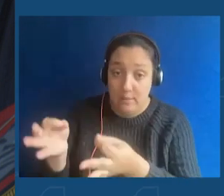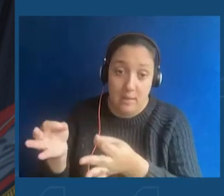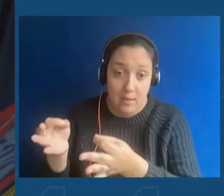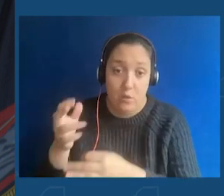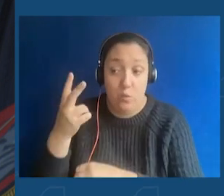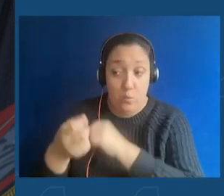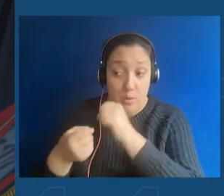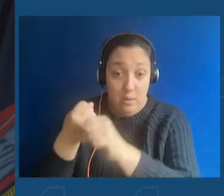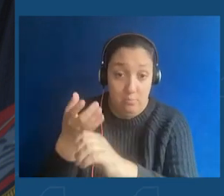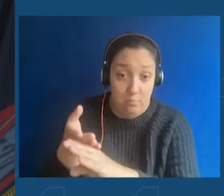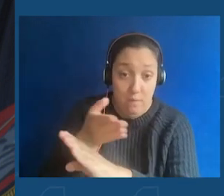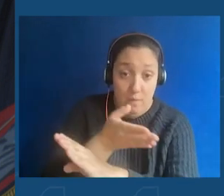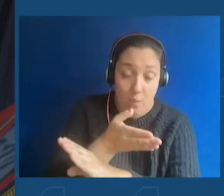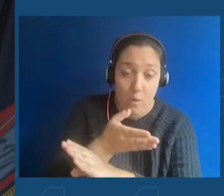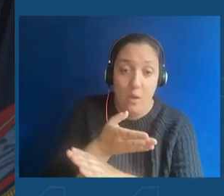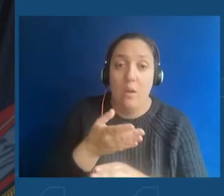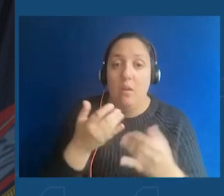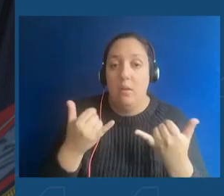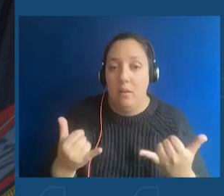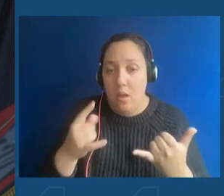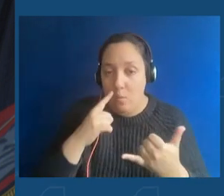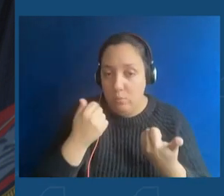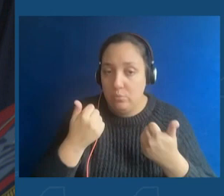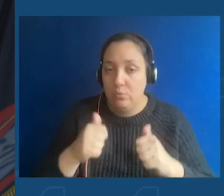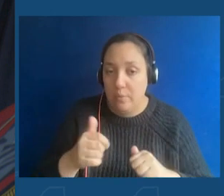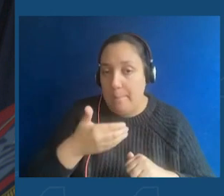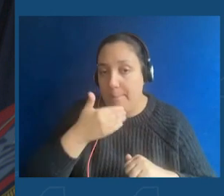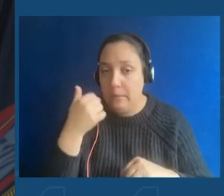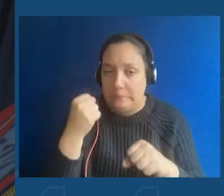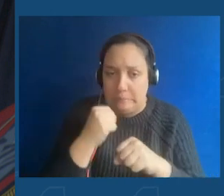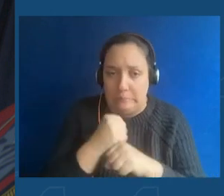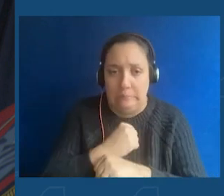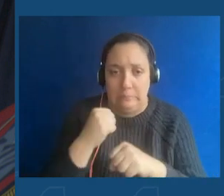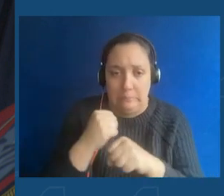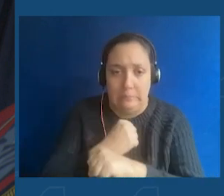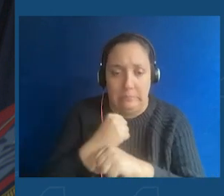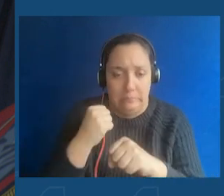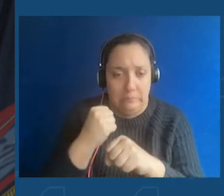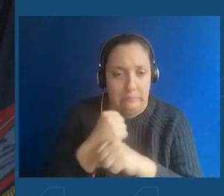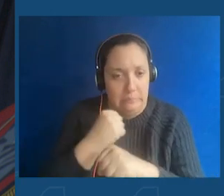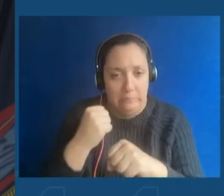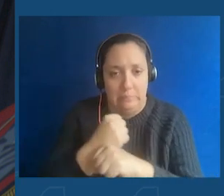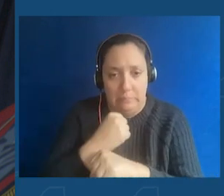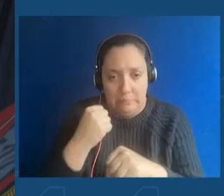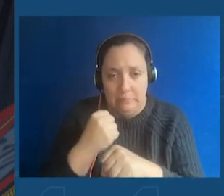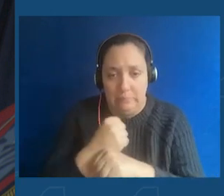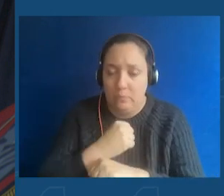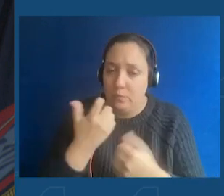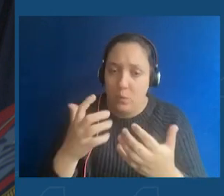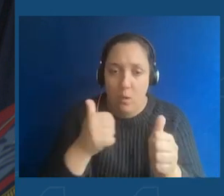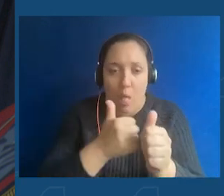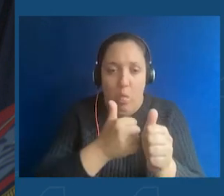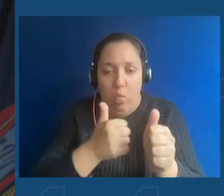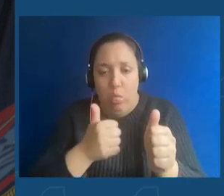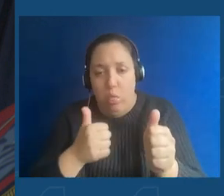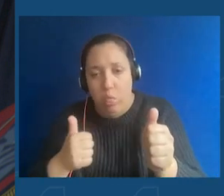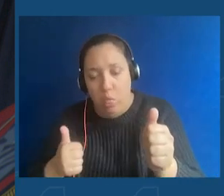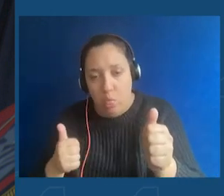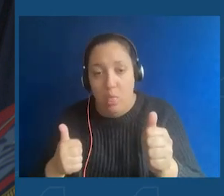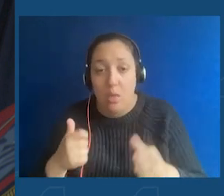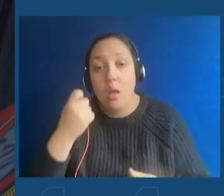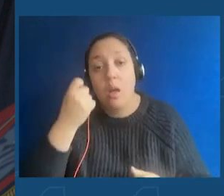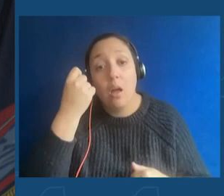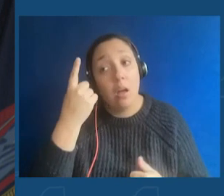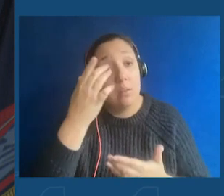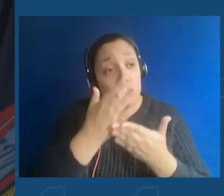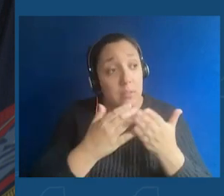backslide while expanding reproductive rights here in our state. And I know that there are states where these battles are going to be waged, which is